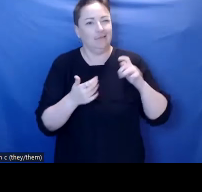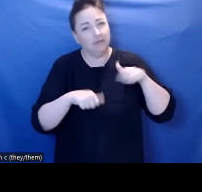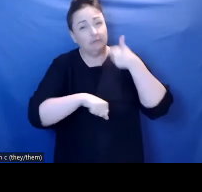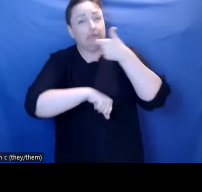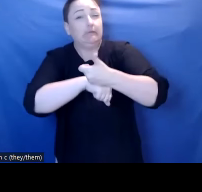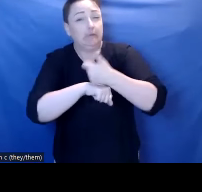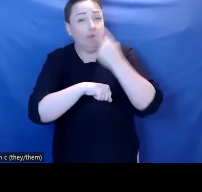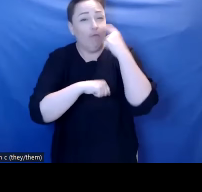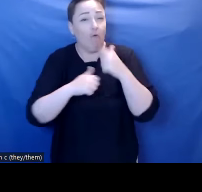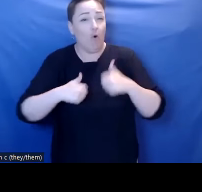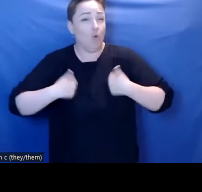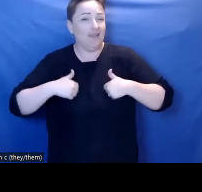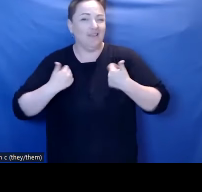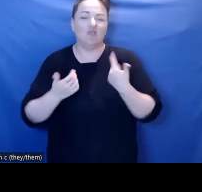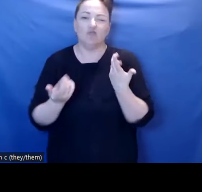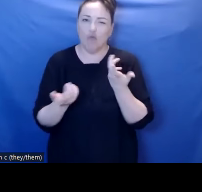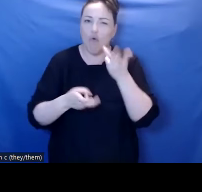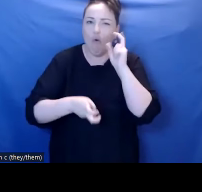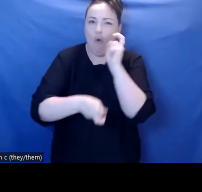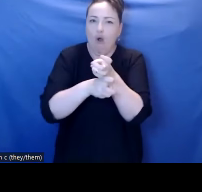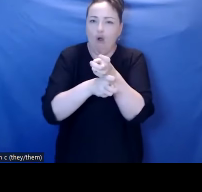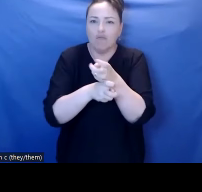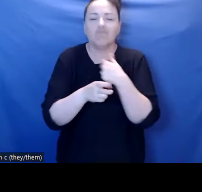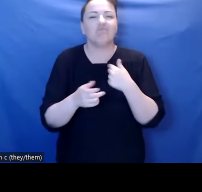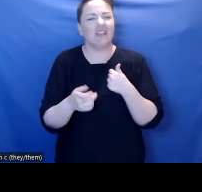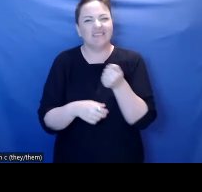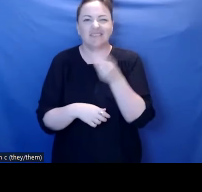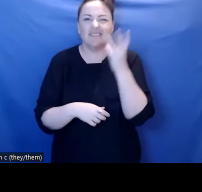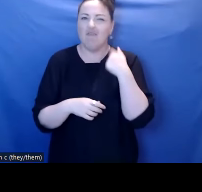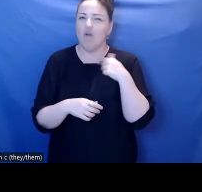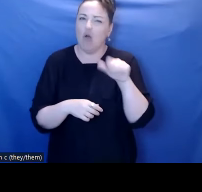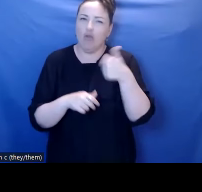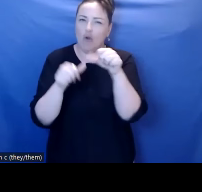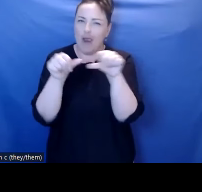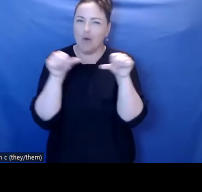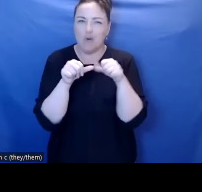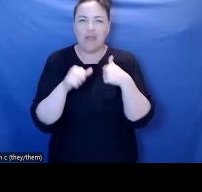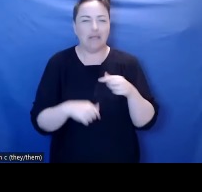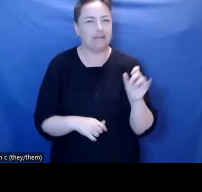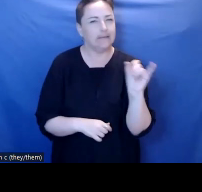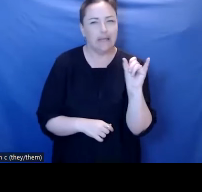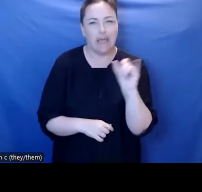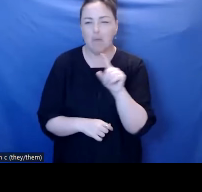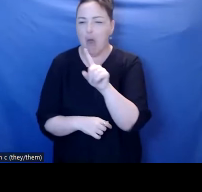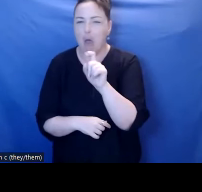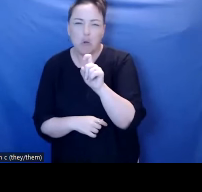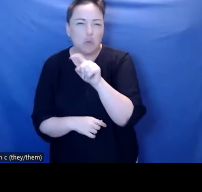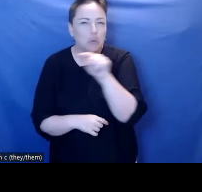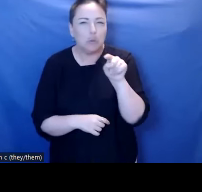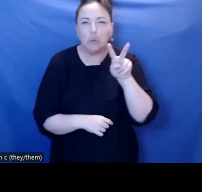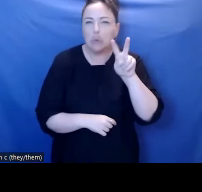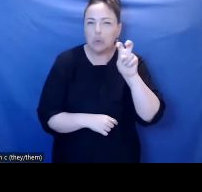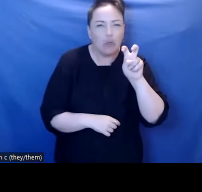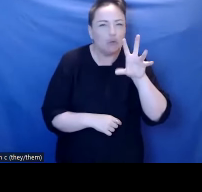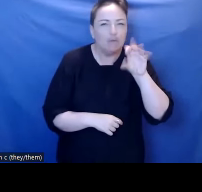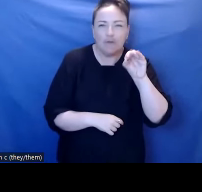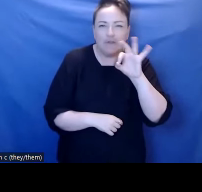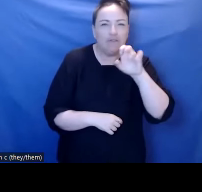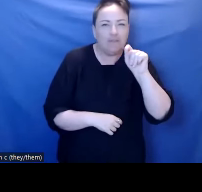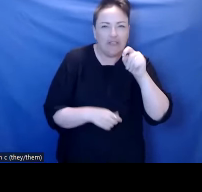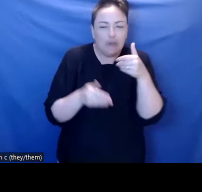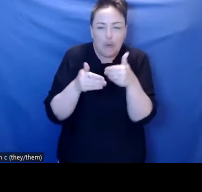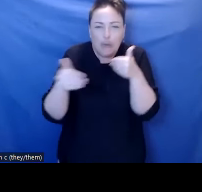to 150 feet deep. So questions you want to ask yourself, are there several commercial sets that may be individually too small for, say,